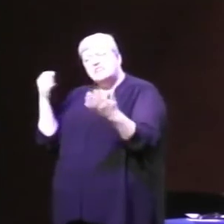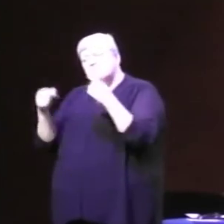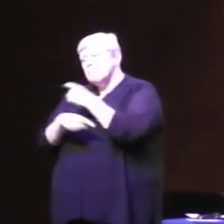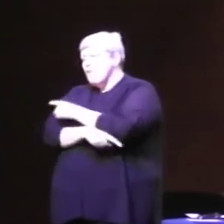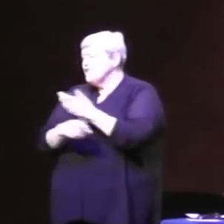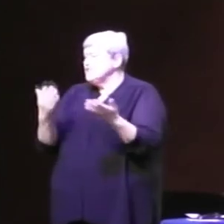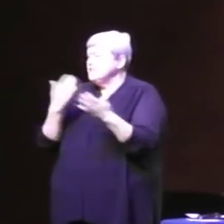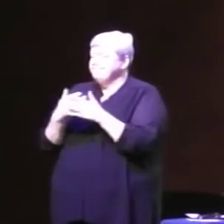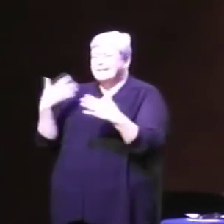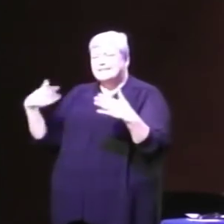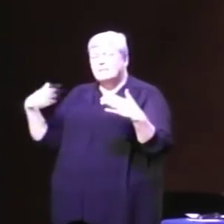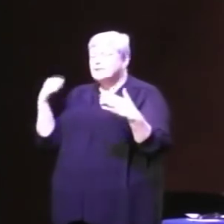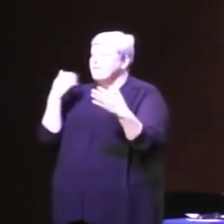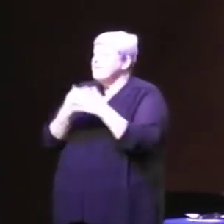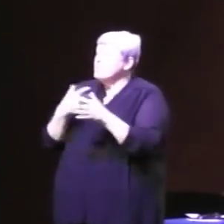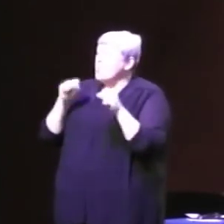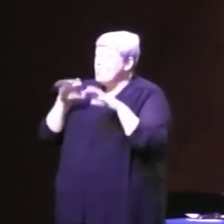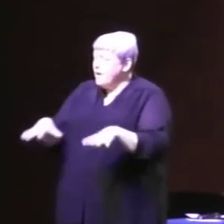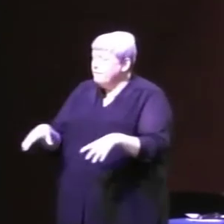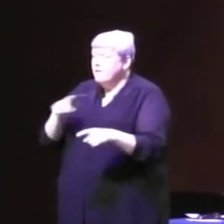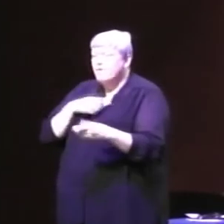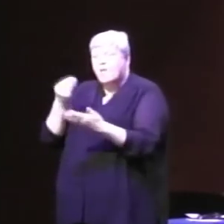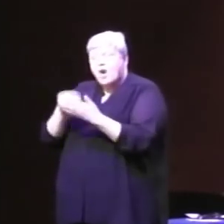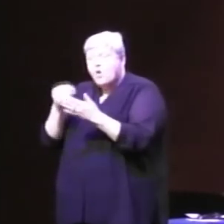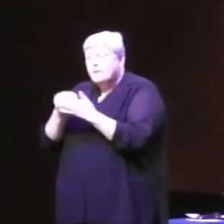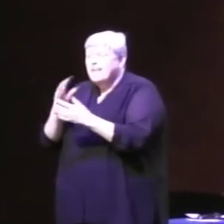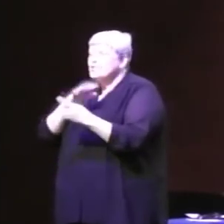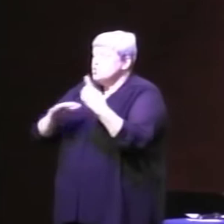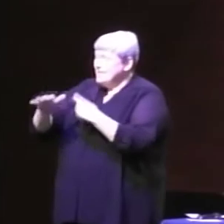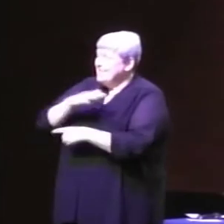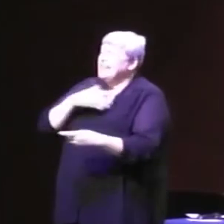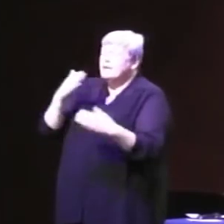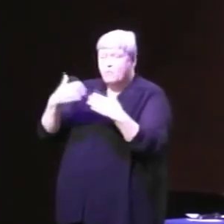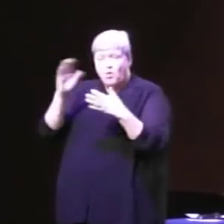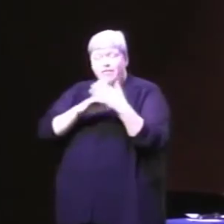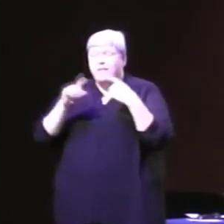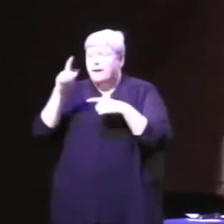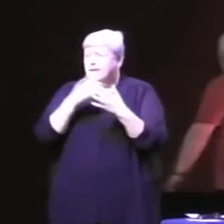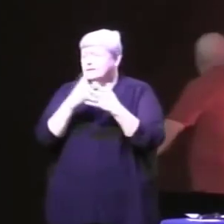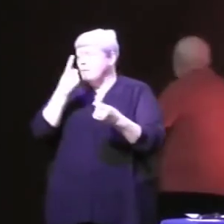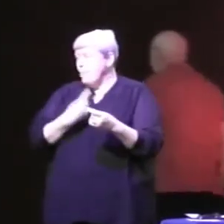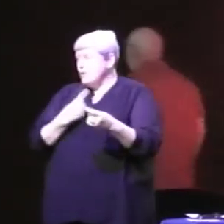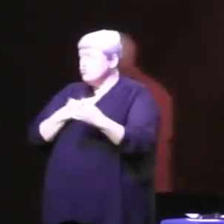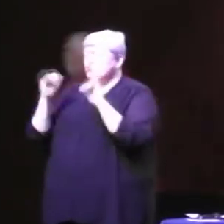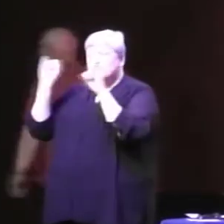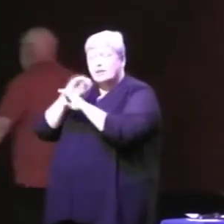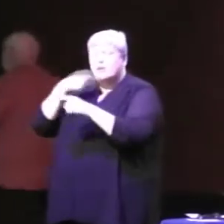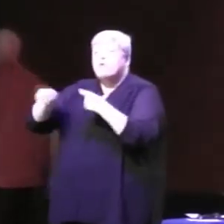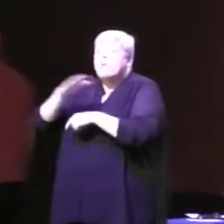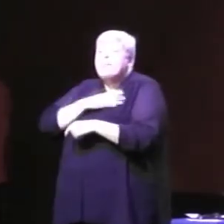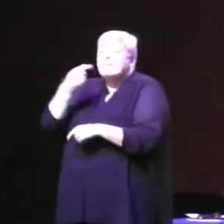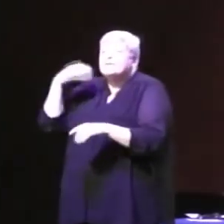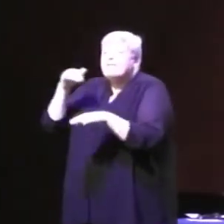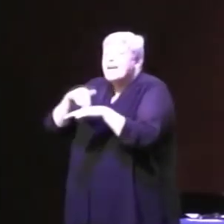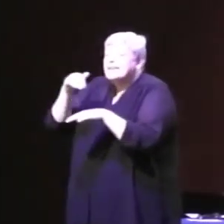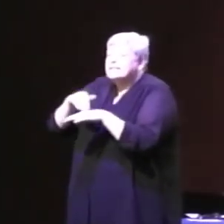and wasteful for the economy and society. But more than that, it's a personal tragedy for all of our members affected by it. We know the scale